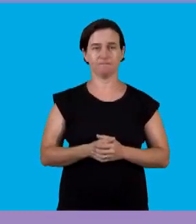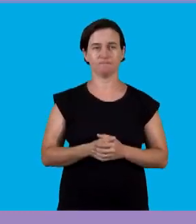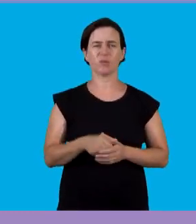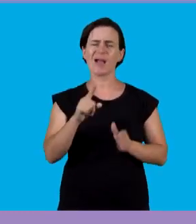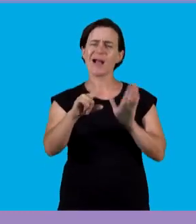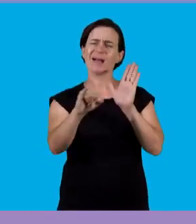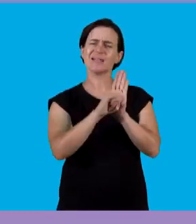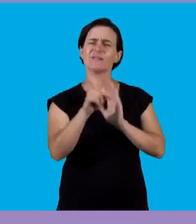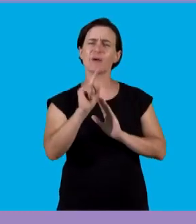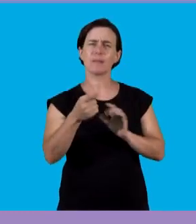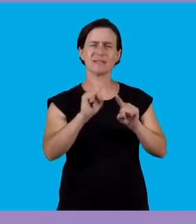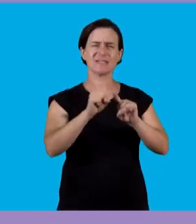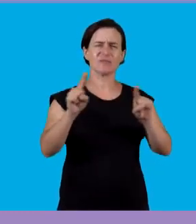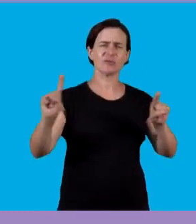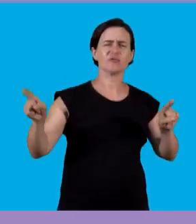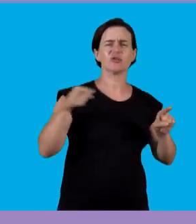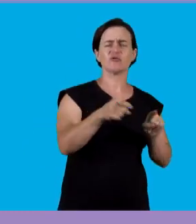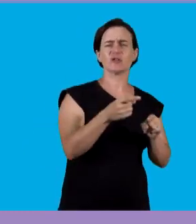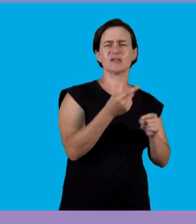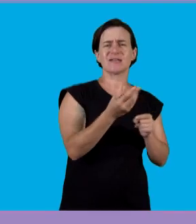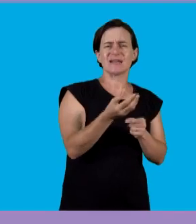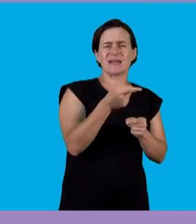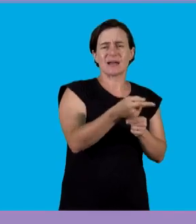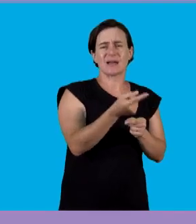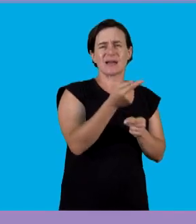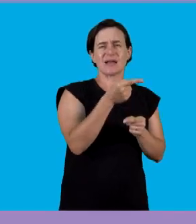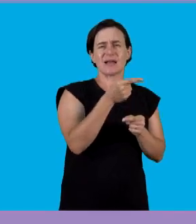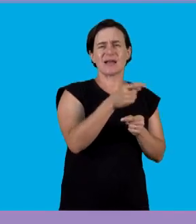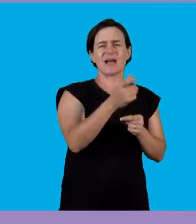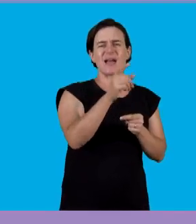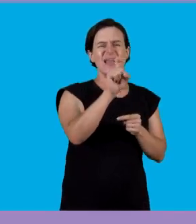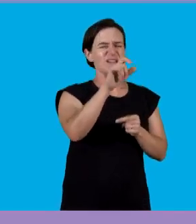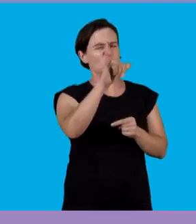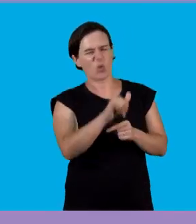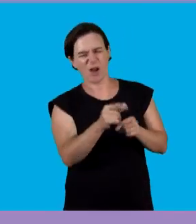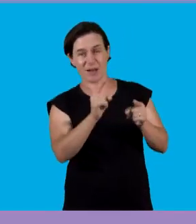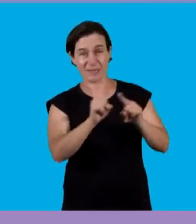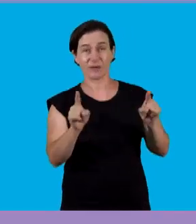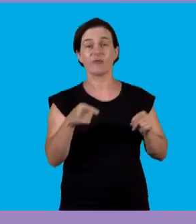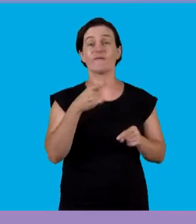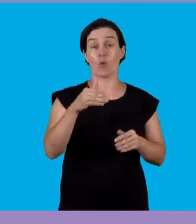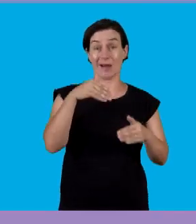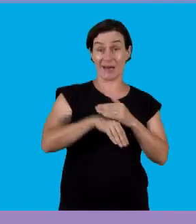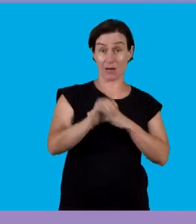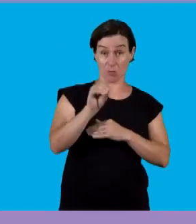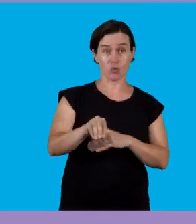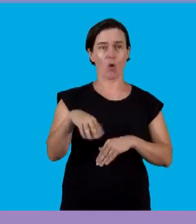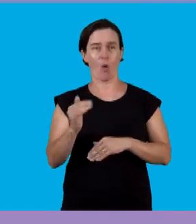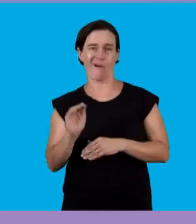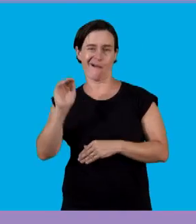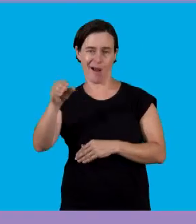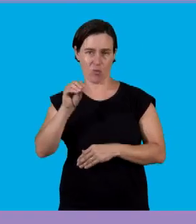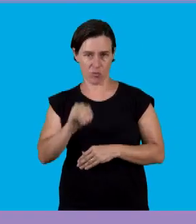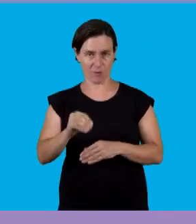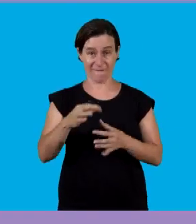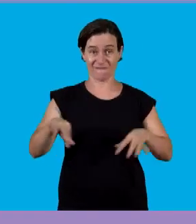identify the variables that are representing the input values, the output values in the following